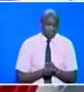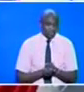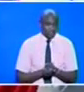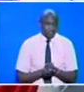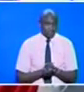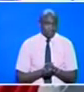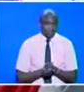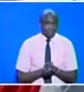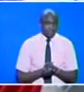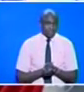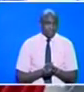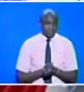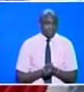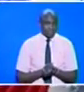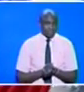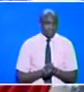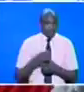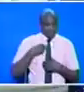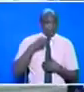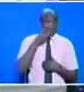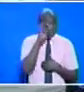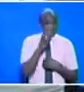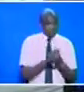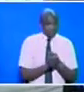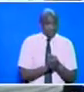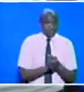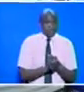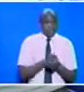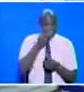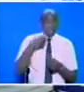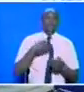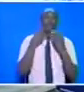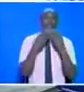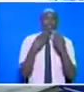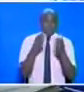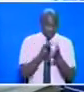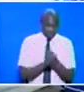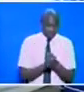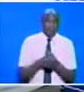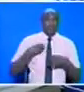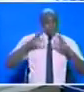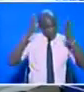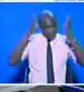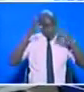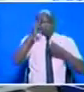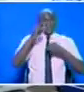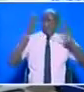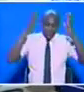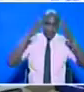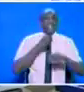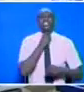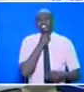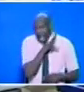Visa logo on it. If you go to a corporate... Hands together again and appreciate them. Tuwapigie makofi, shangwe na